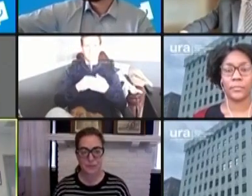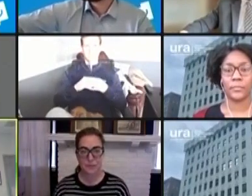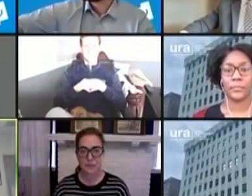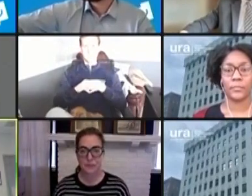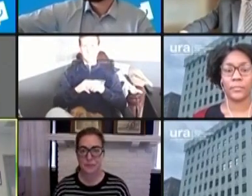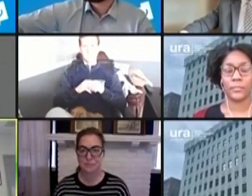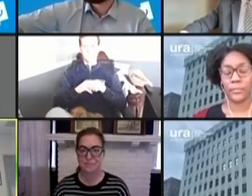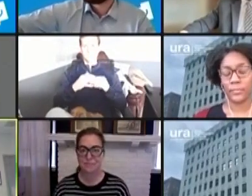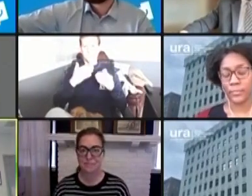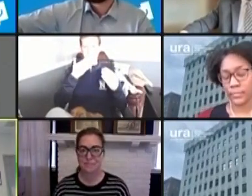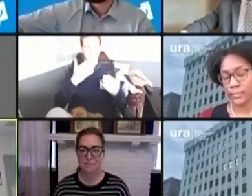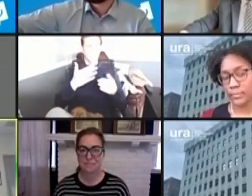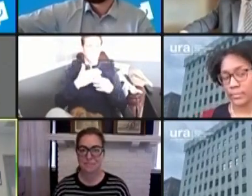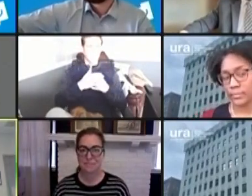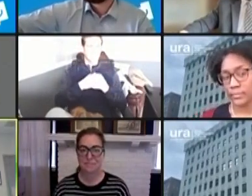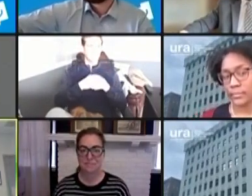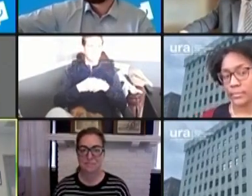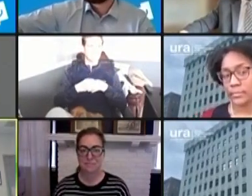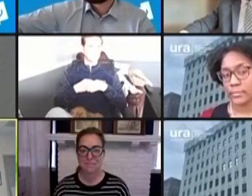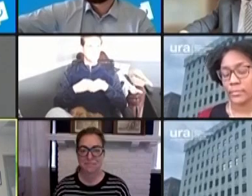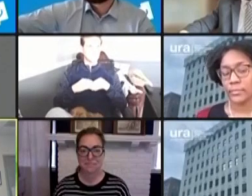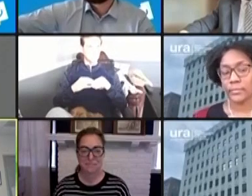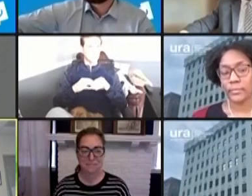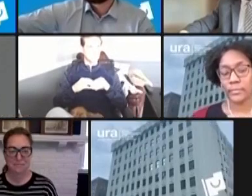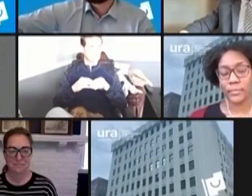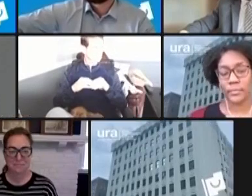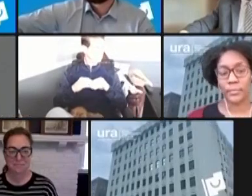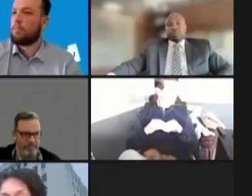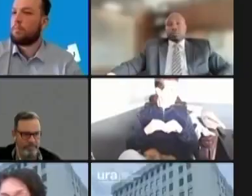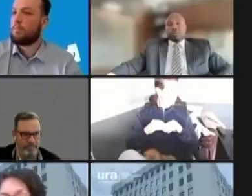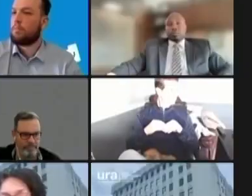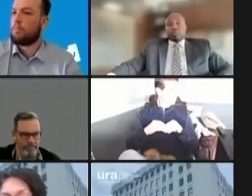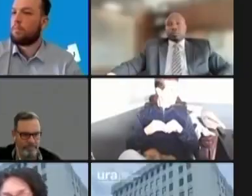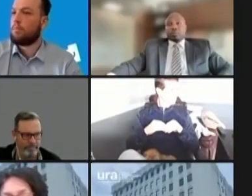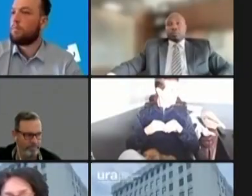all. We really do appreciate it. Thank you. All right.